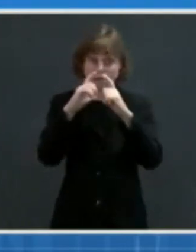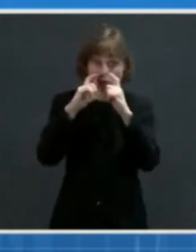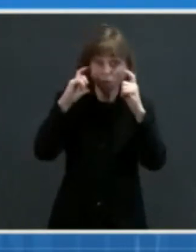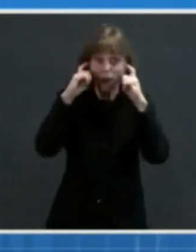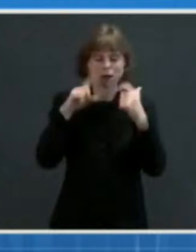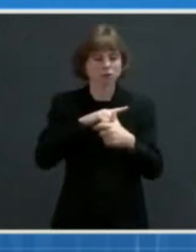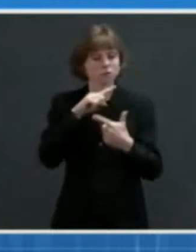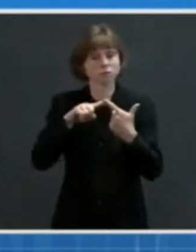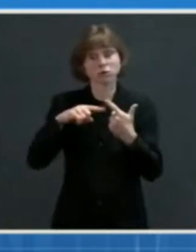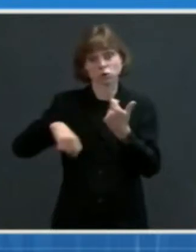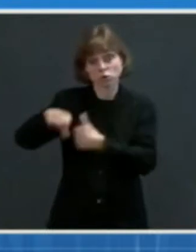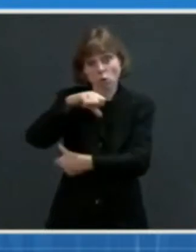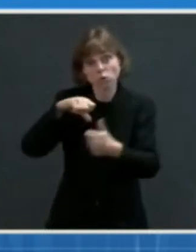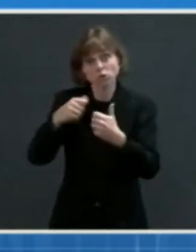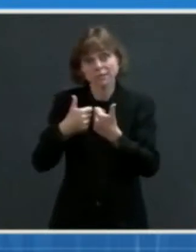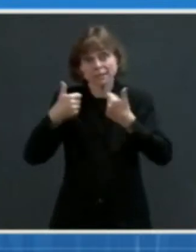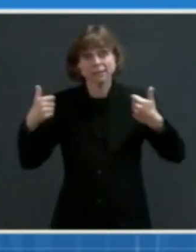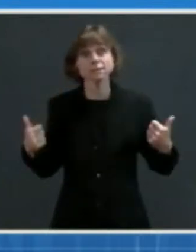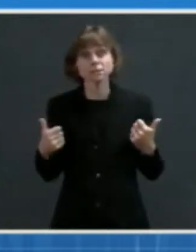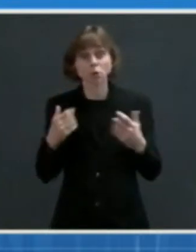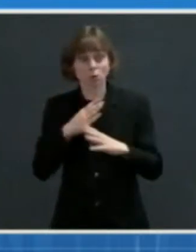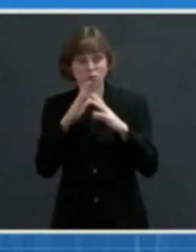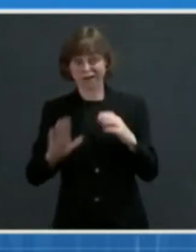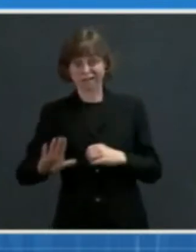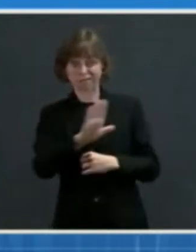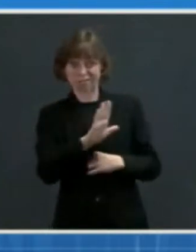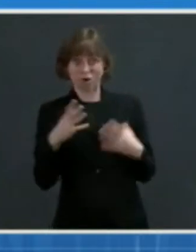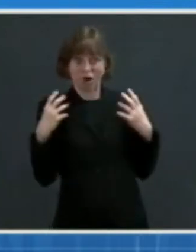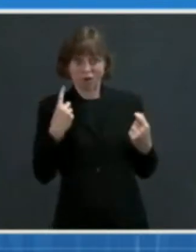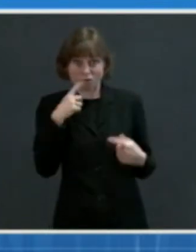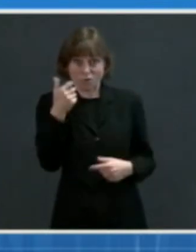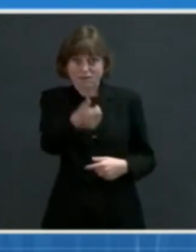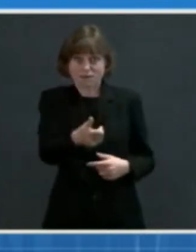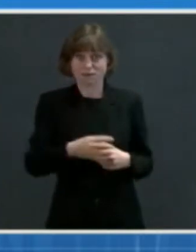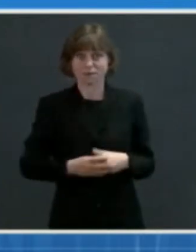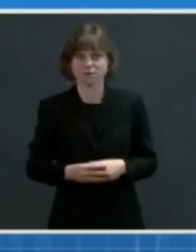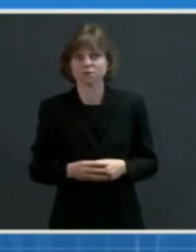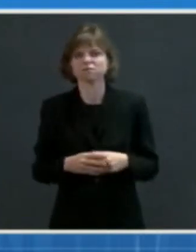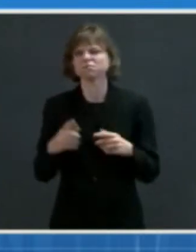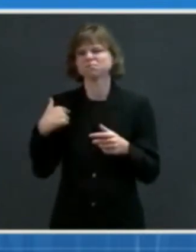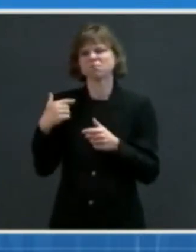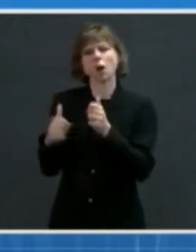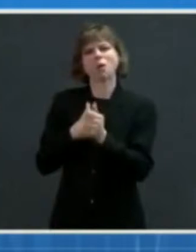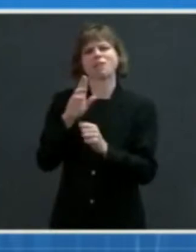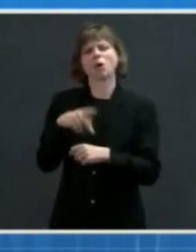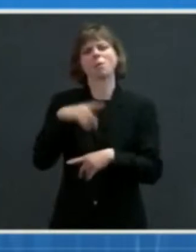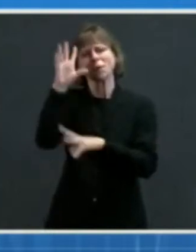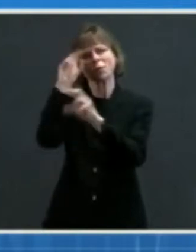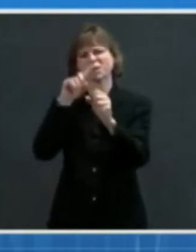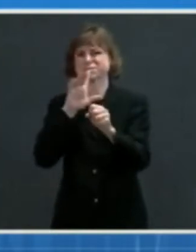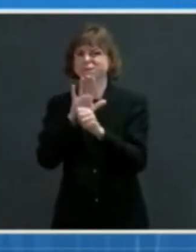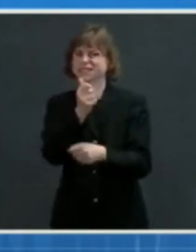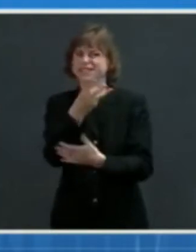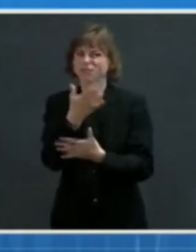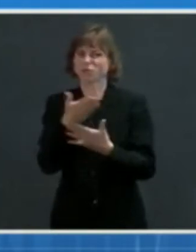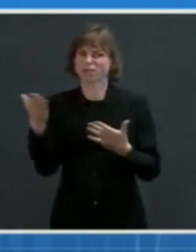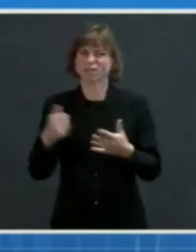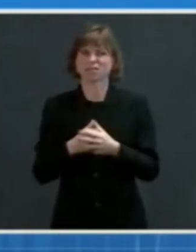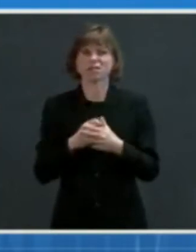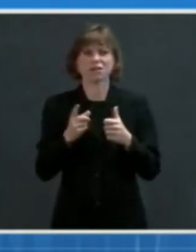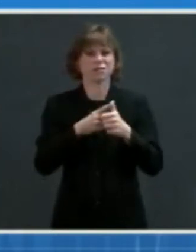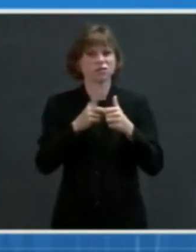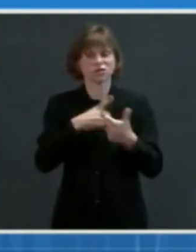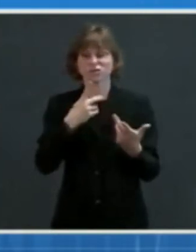health. And let me just follow that up. The president is committed to a few things. One is to follow the recommendation of the science